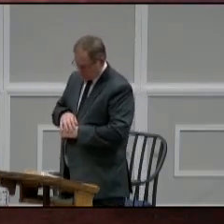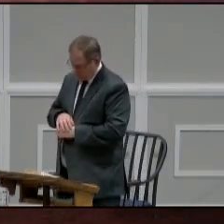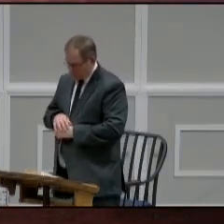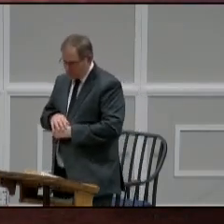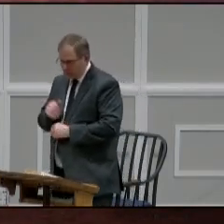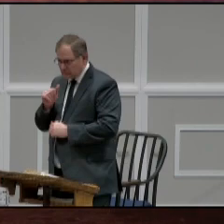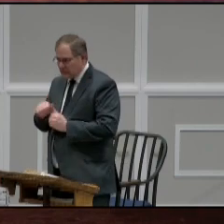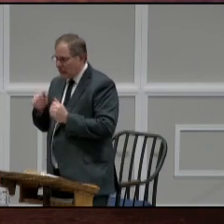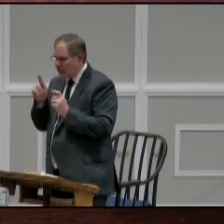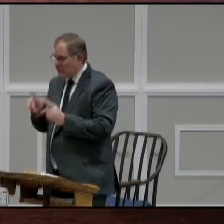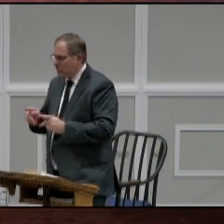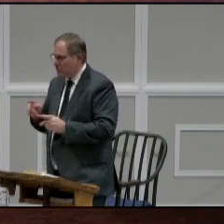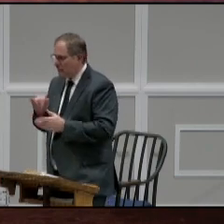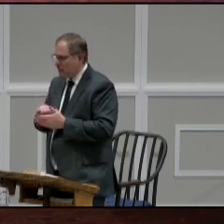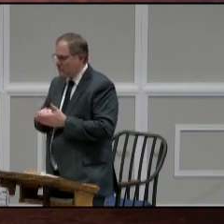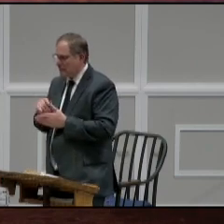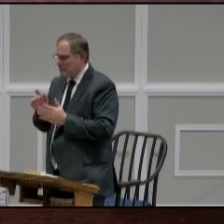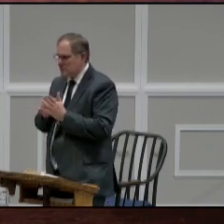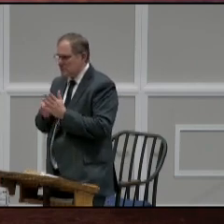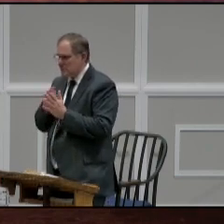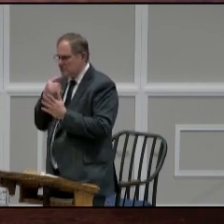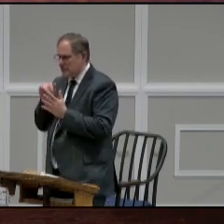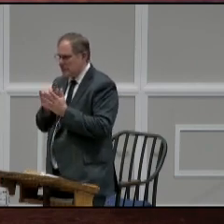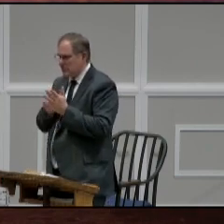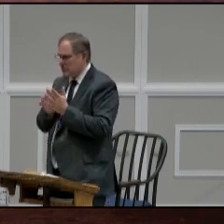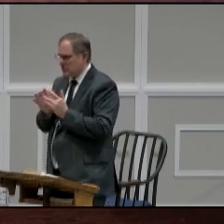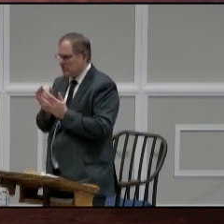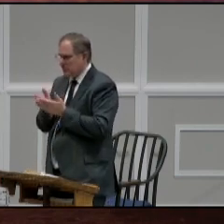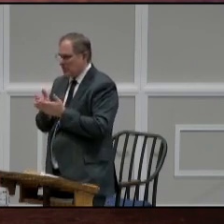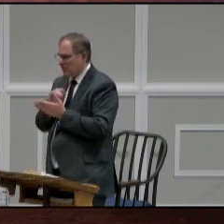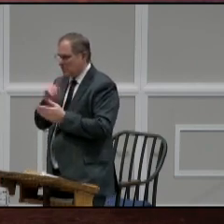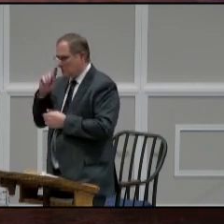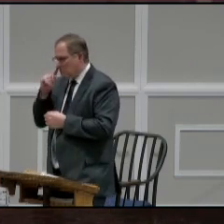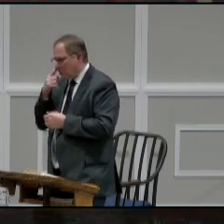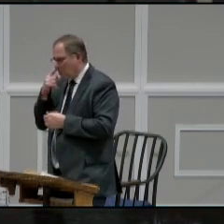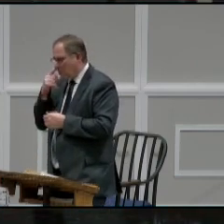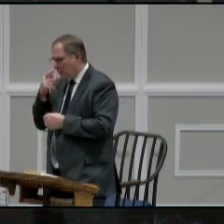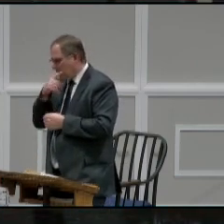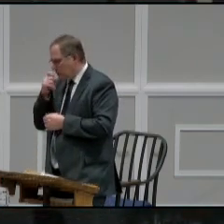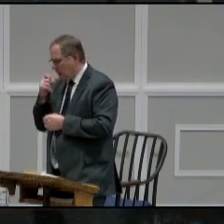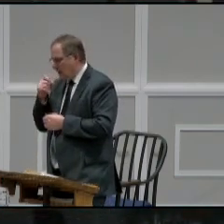Anybody who says the Bible is boring and dry just hadn't really read it, in my